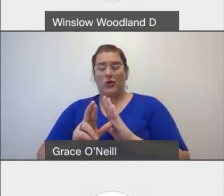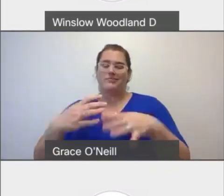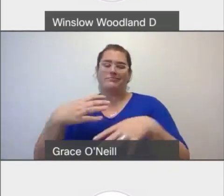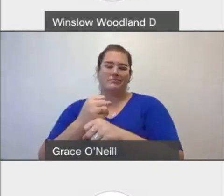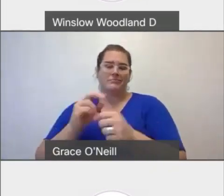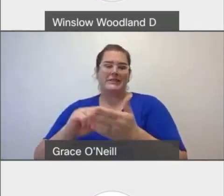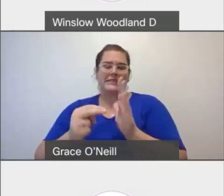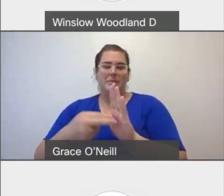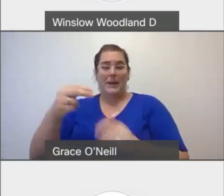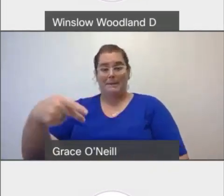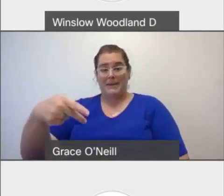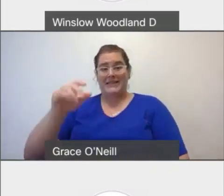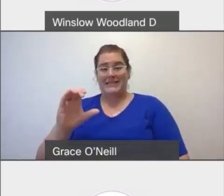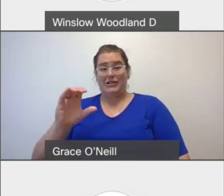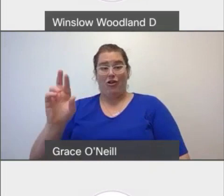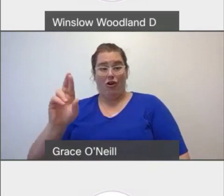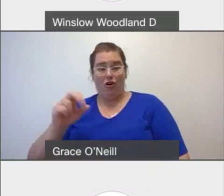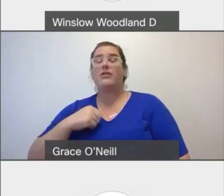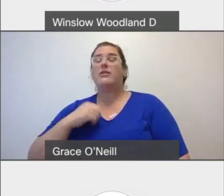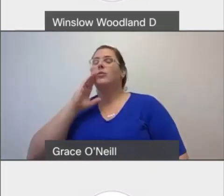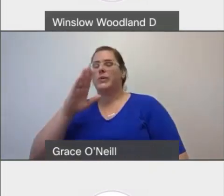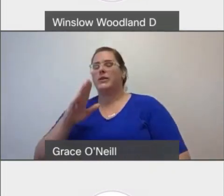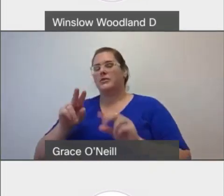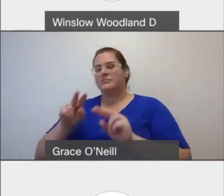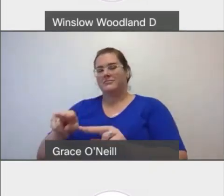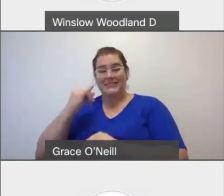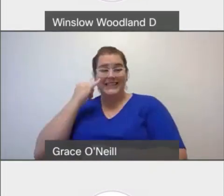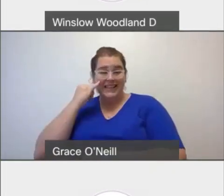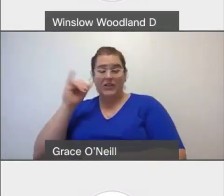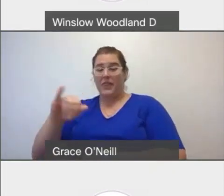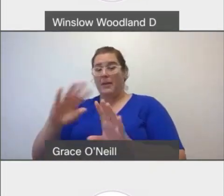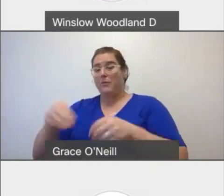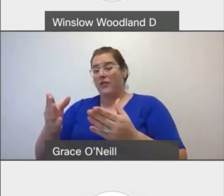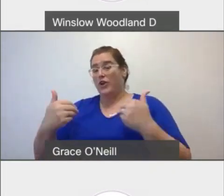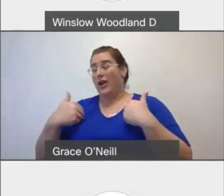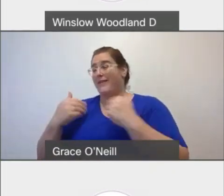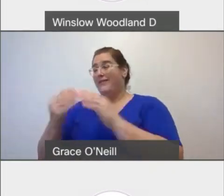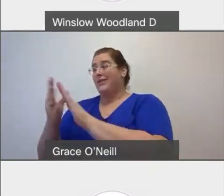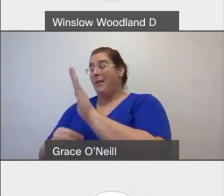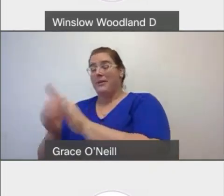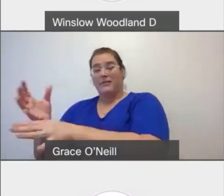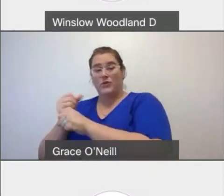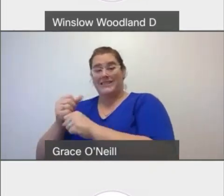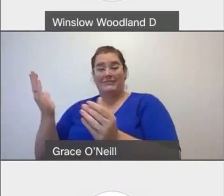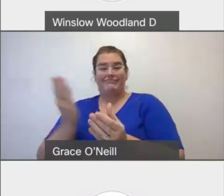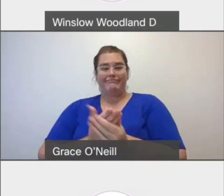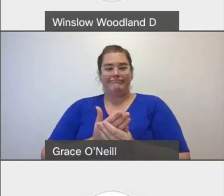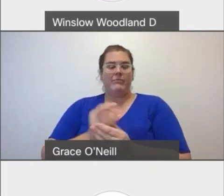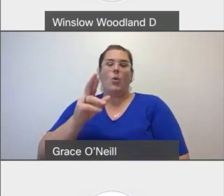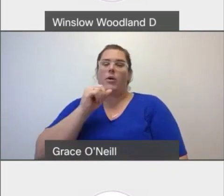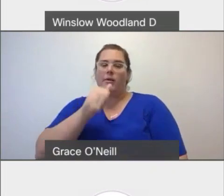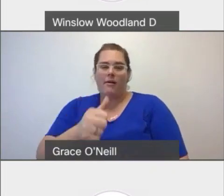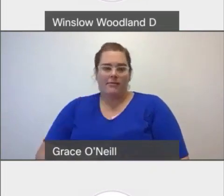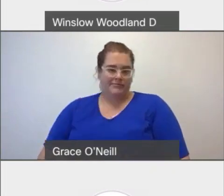has. As I said before, sort of, building a brand new system where they have